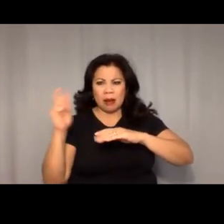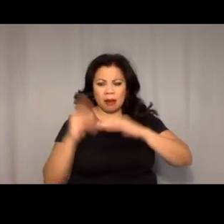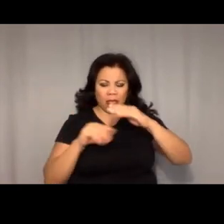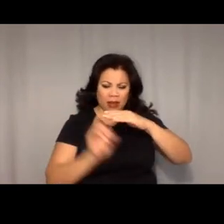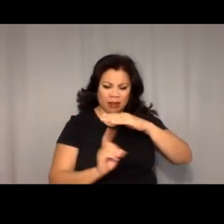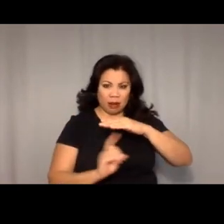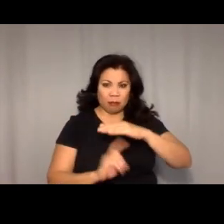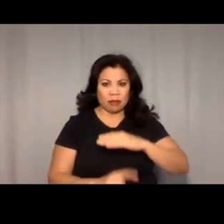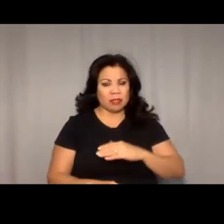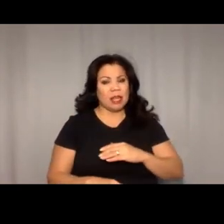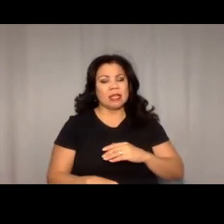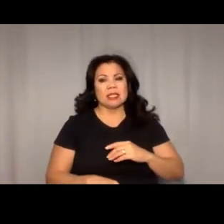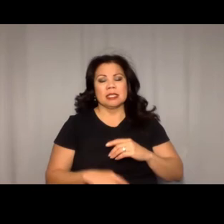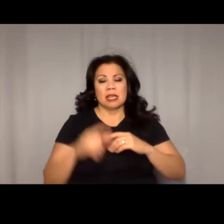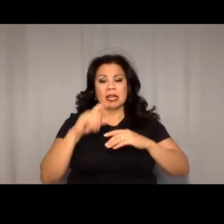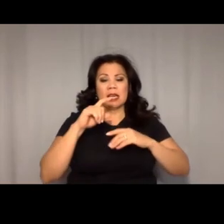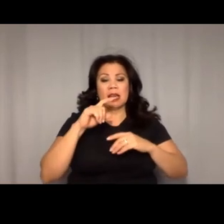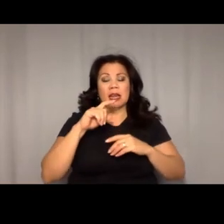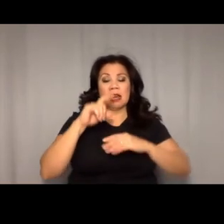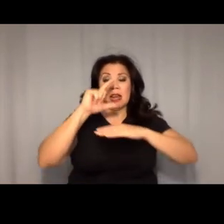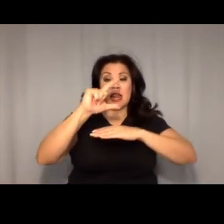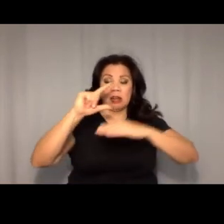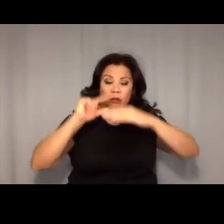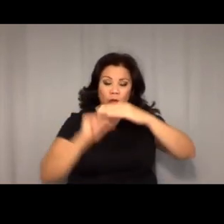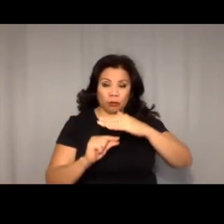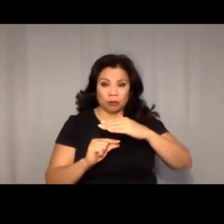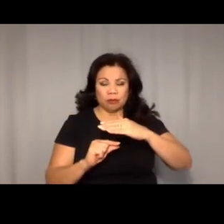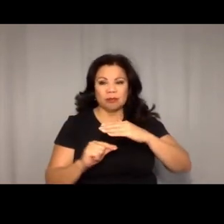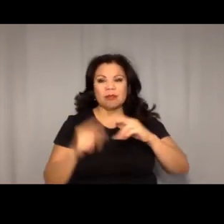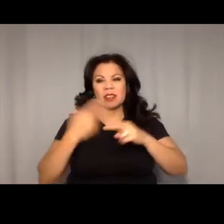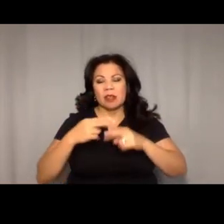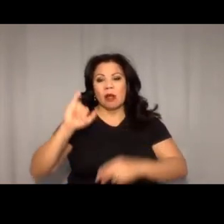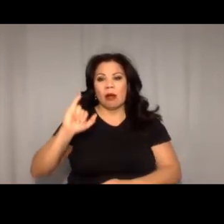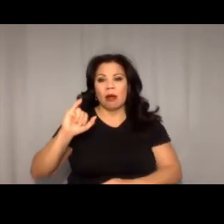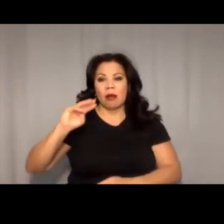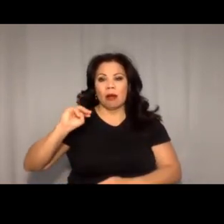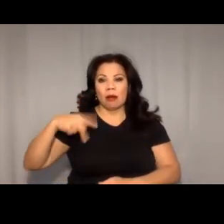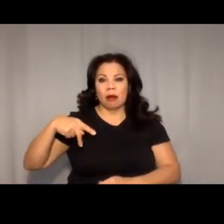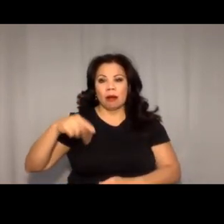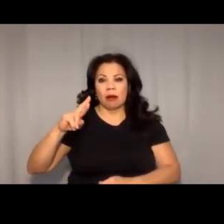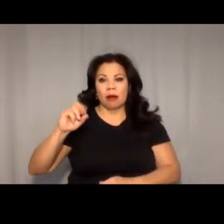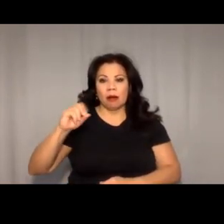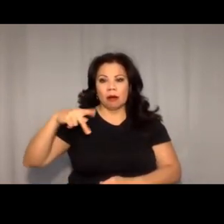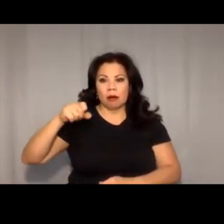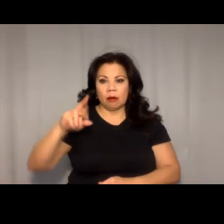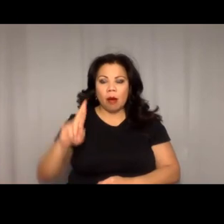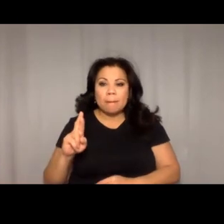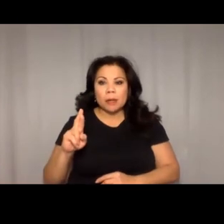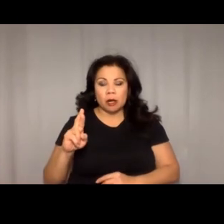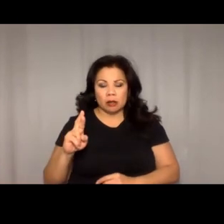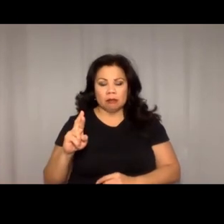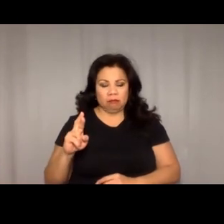is improper. Anytime the numerator is bigger than the denominator, it's called